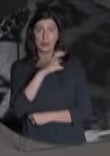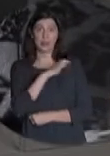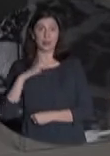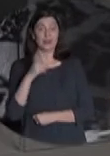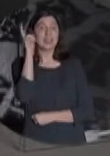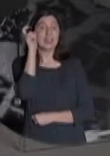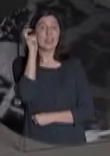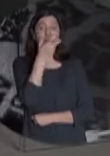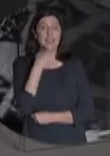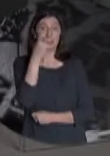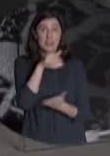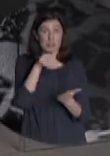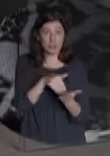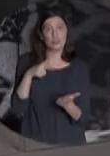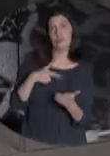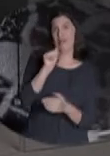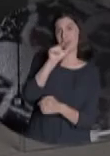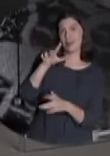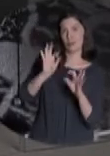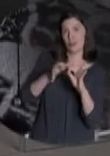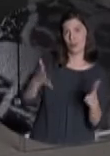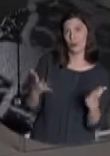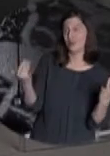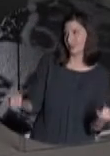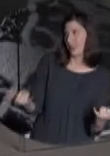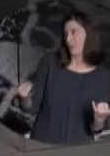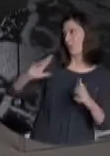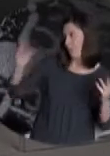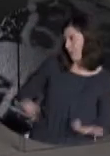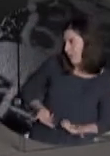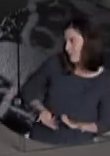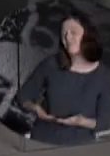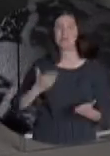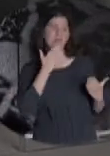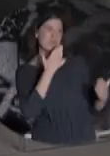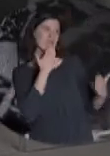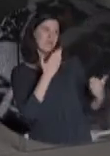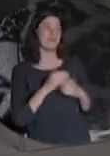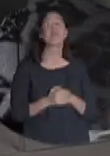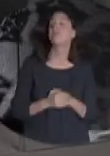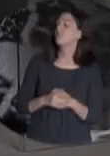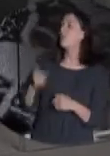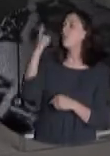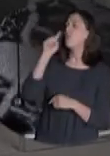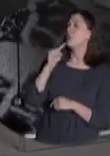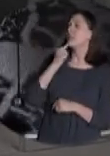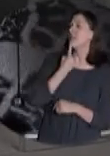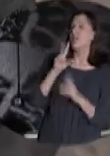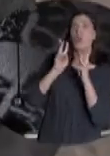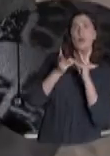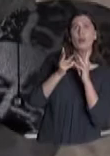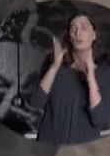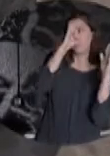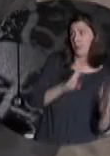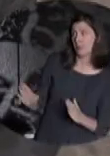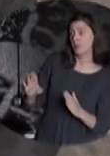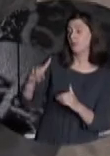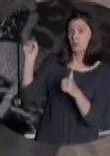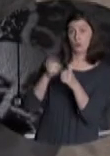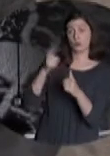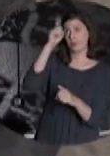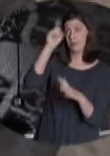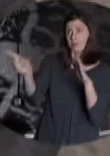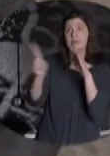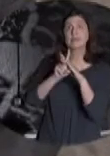Speech Center, who's our American Sign Language interpreter. Welcome. Thank you for having me. So when we talk about severe weather preparedness, the first thing, of course, we think